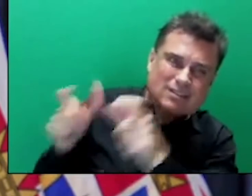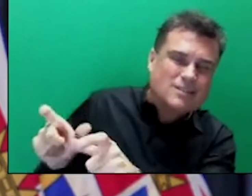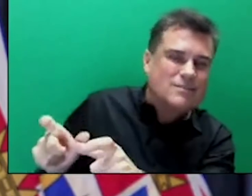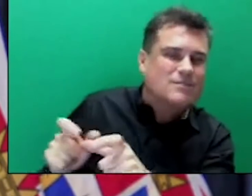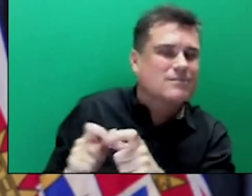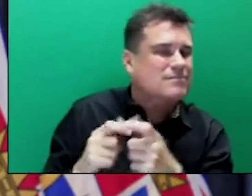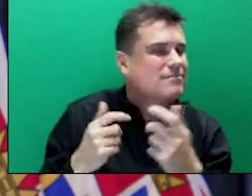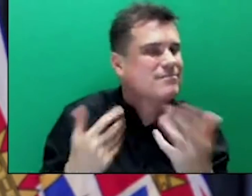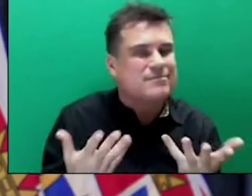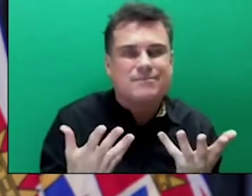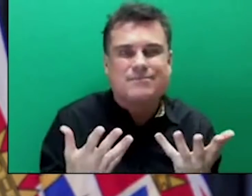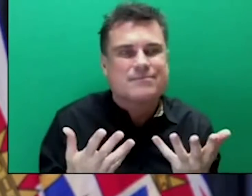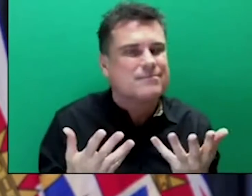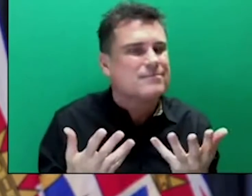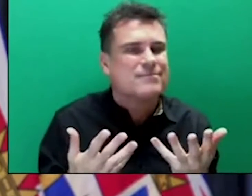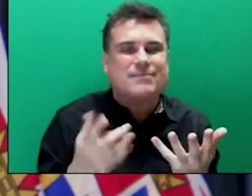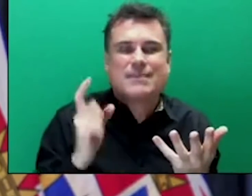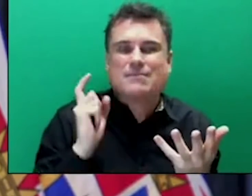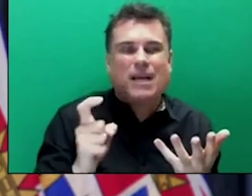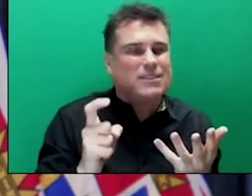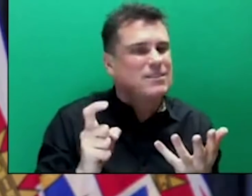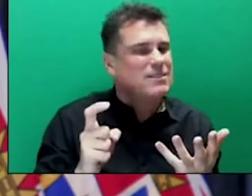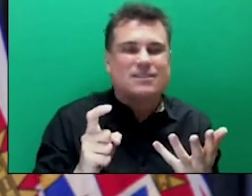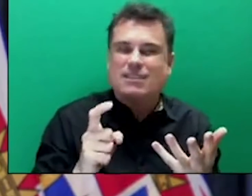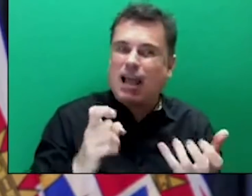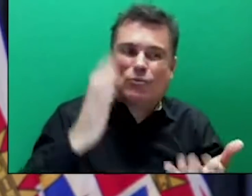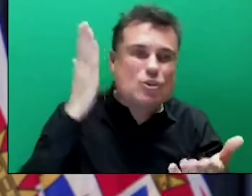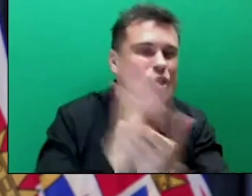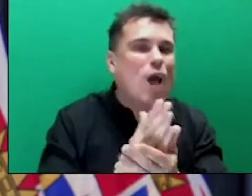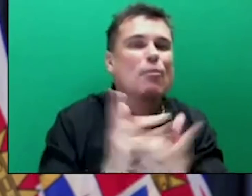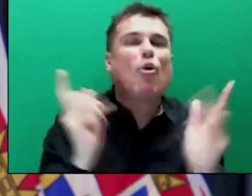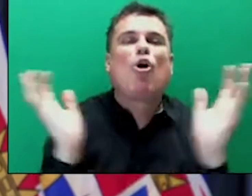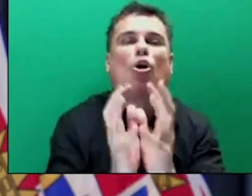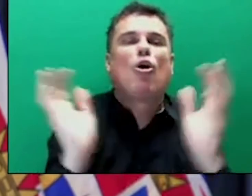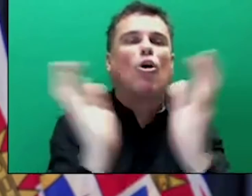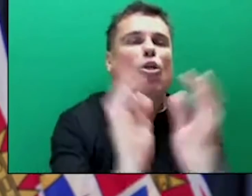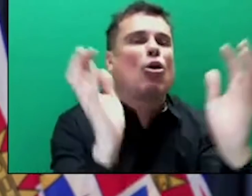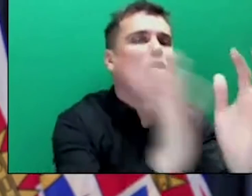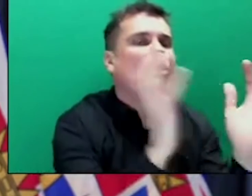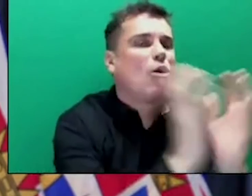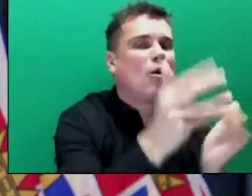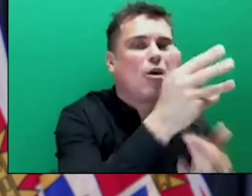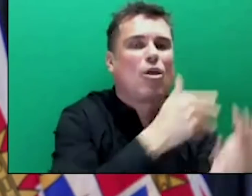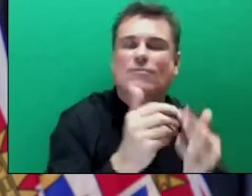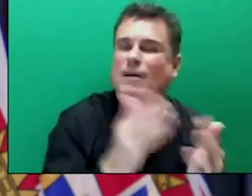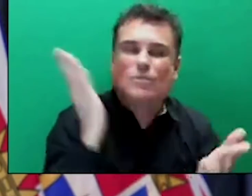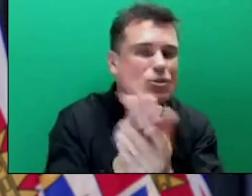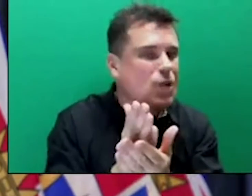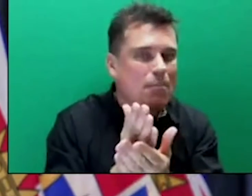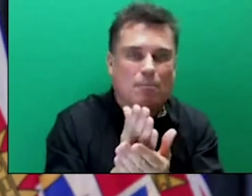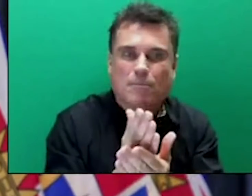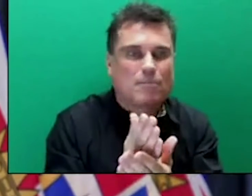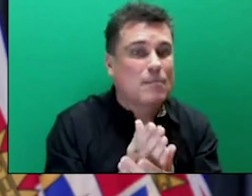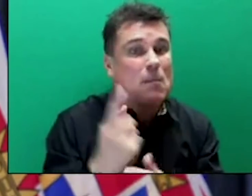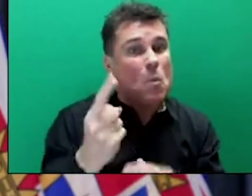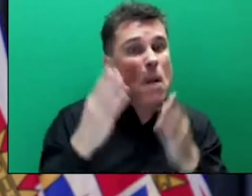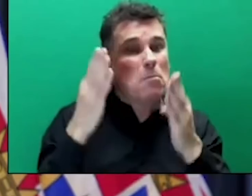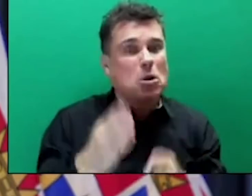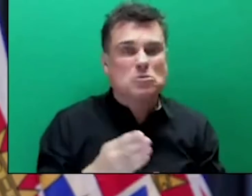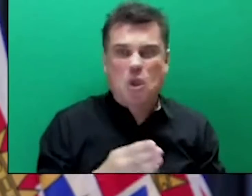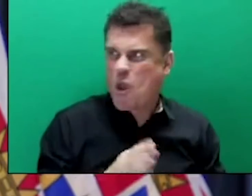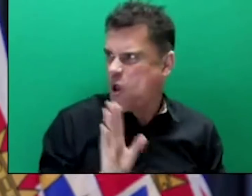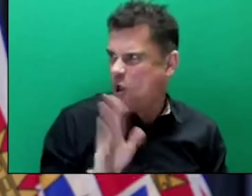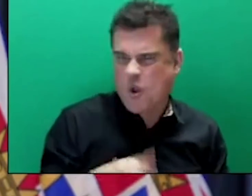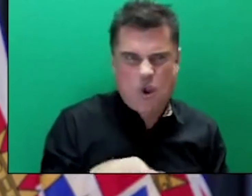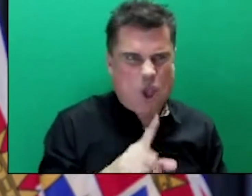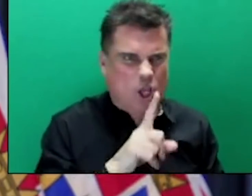So, I think maybe it's okay. I have 10 people over to my house, but it's not just my 10 people. It's